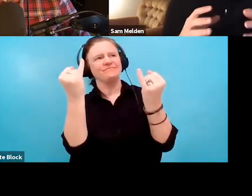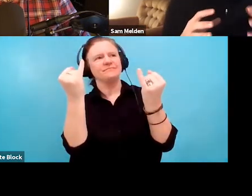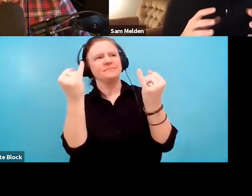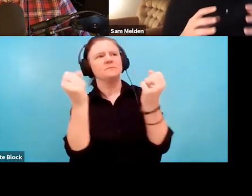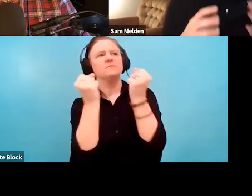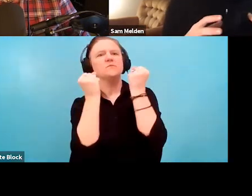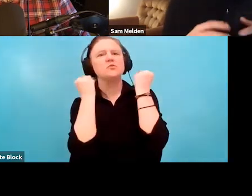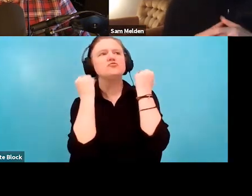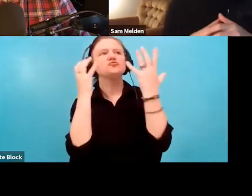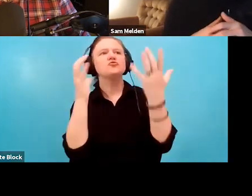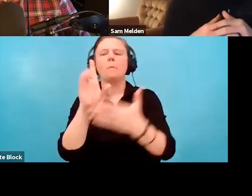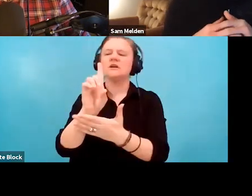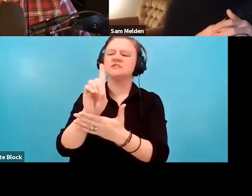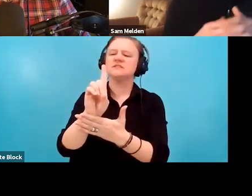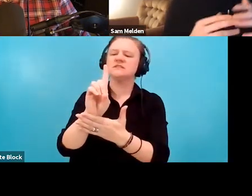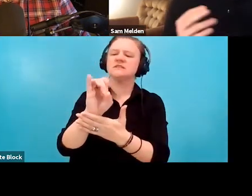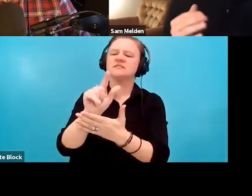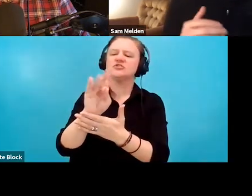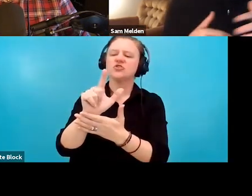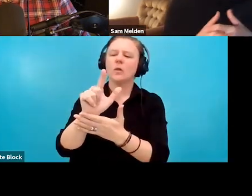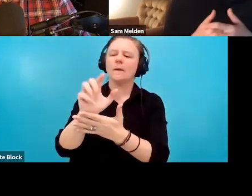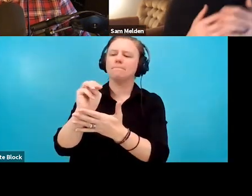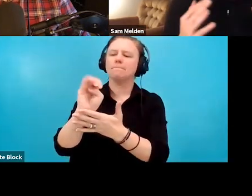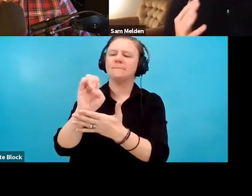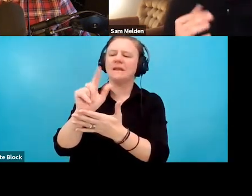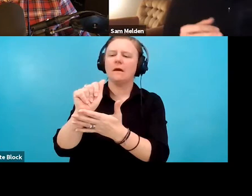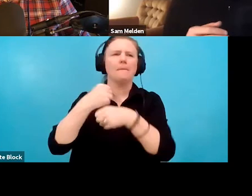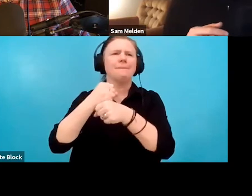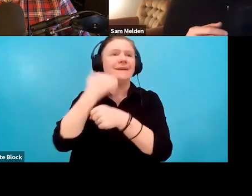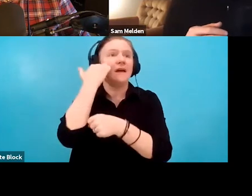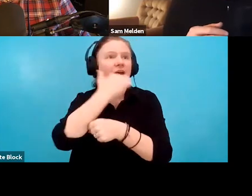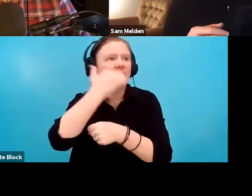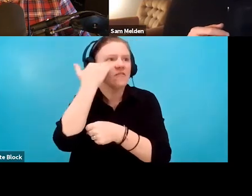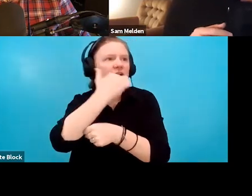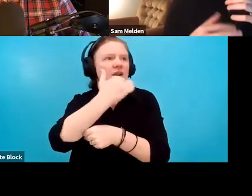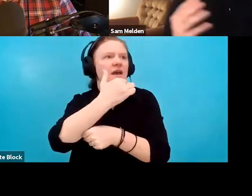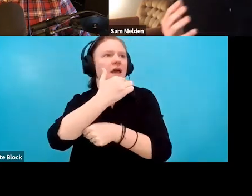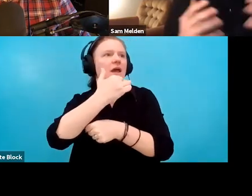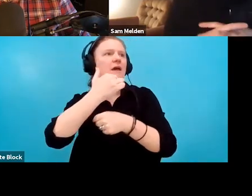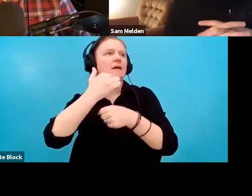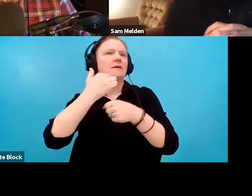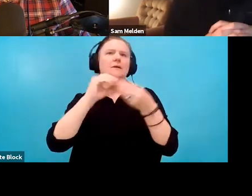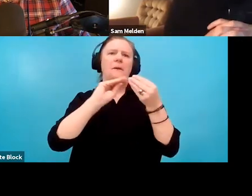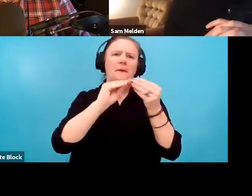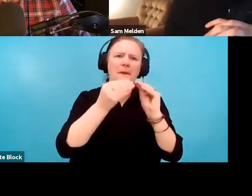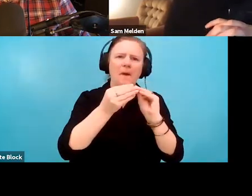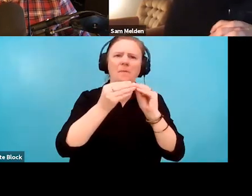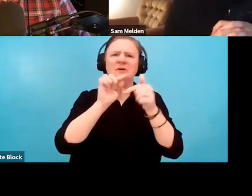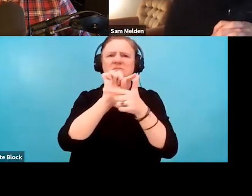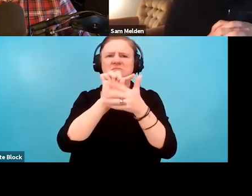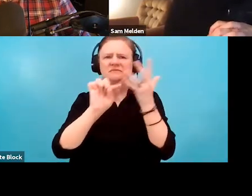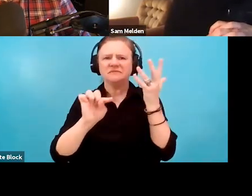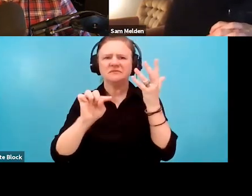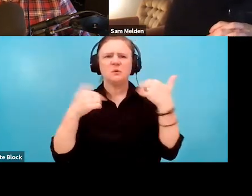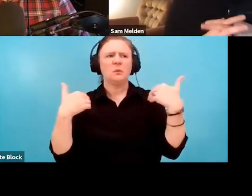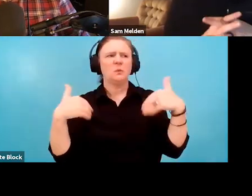much digital media is created every day. I don't know all the stats and up-to-date, you know, data on that conversation,